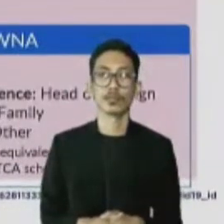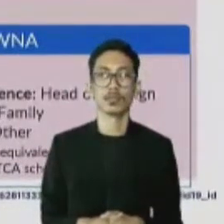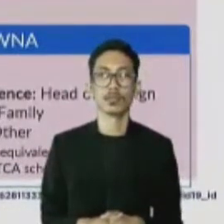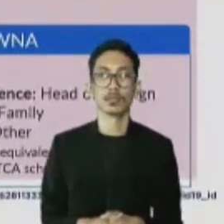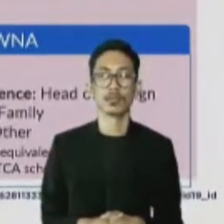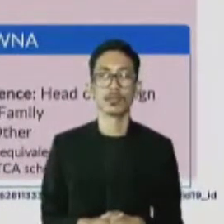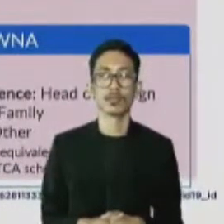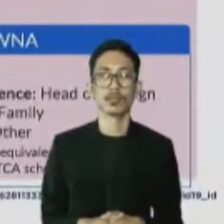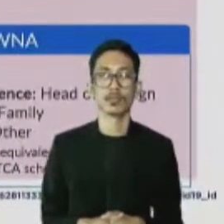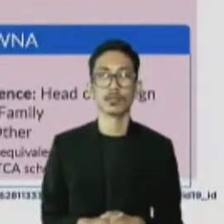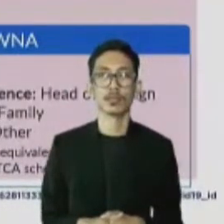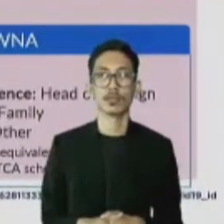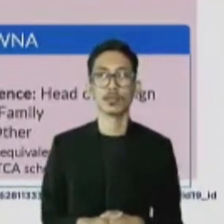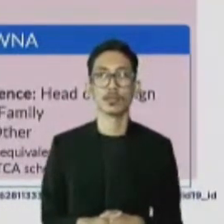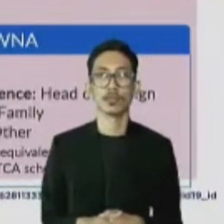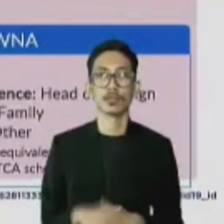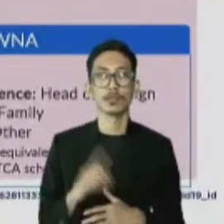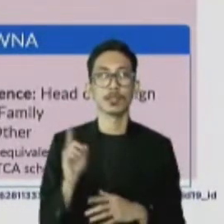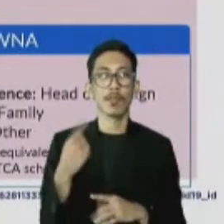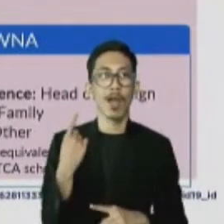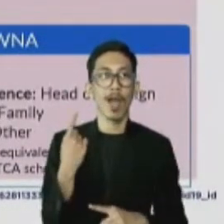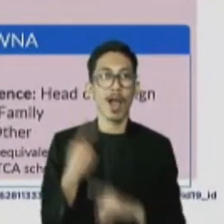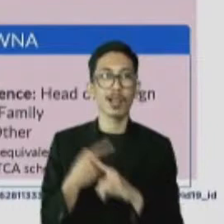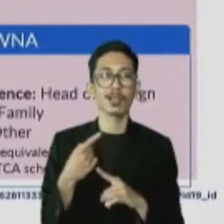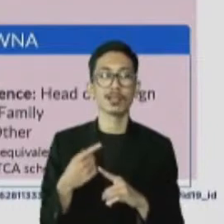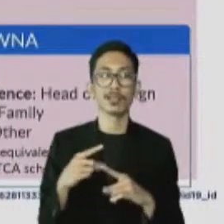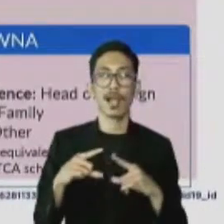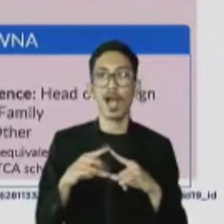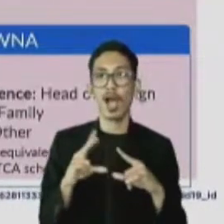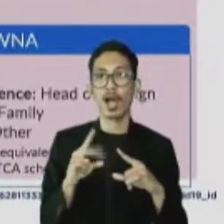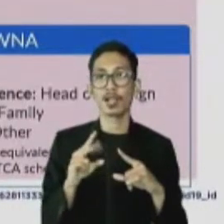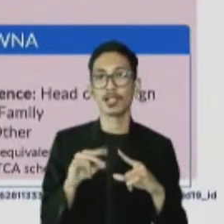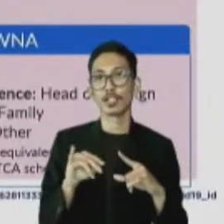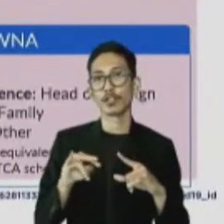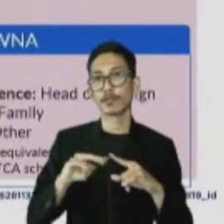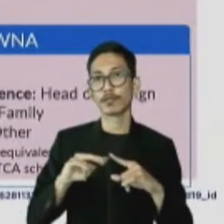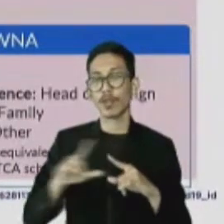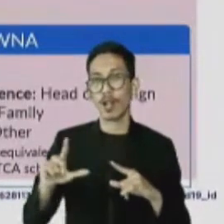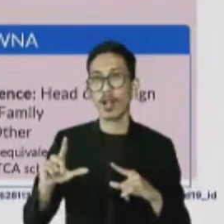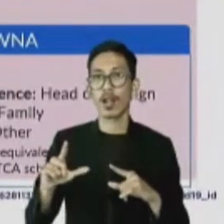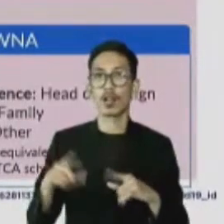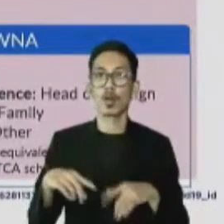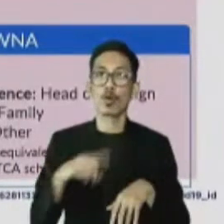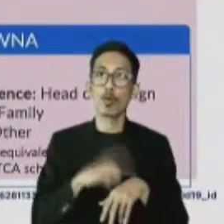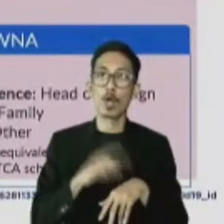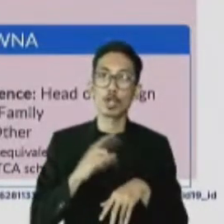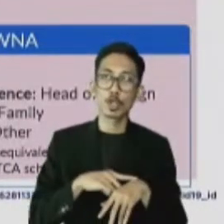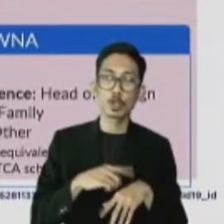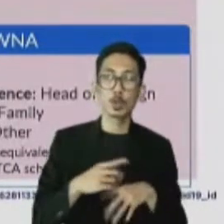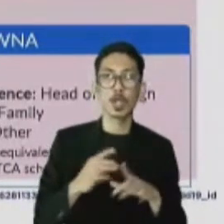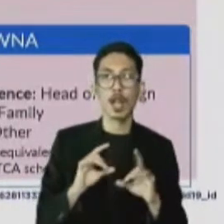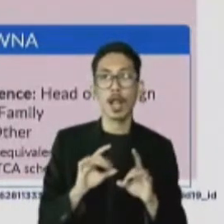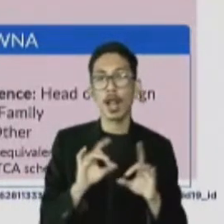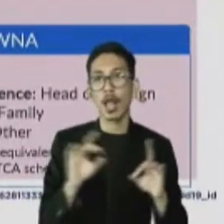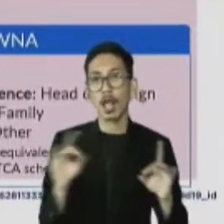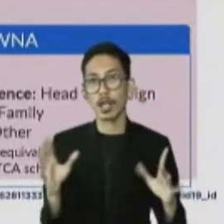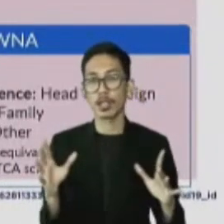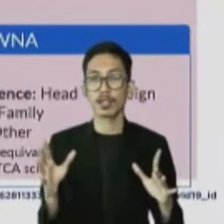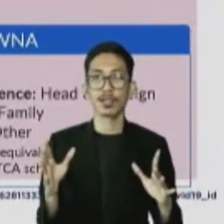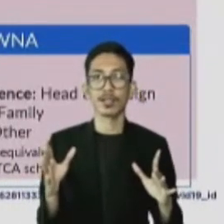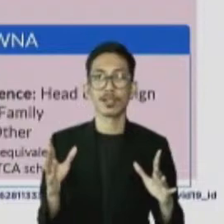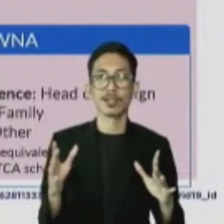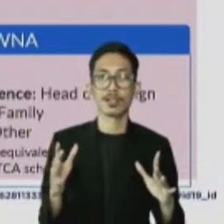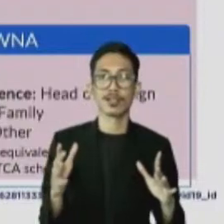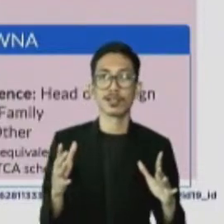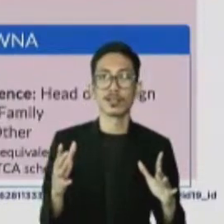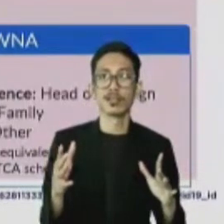the first day of arrival. And then the previous addition of the quarantine durations to 8 days in last July was